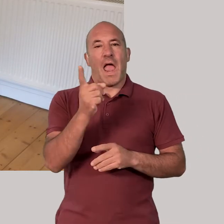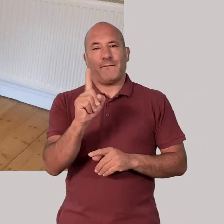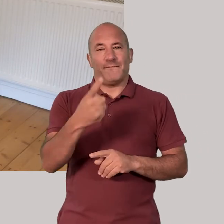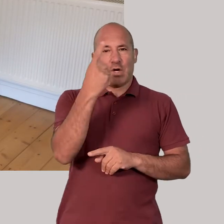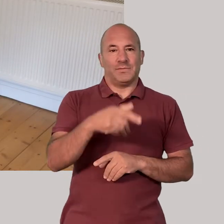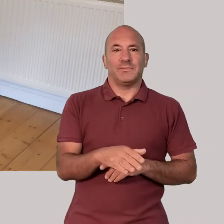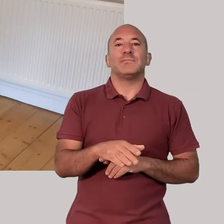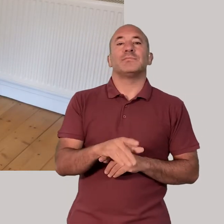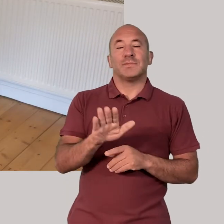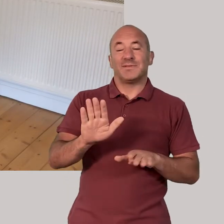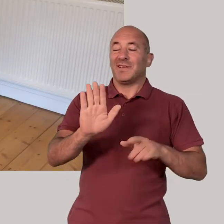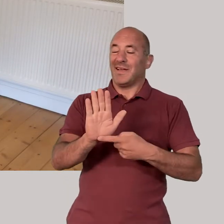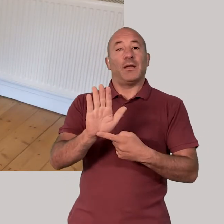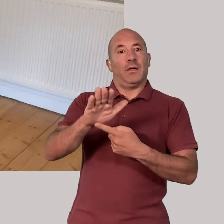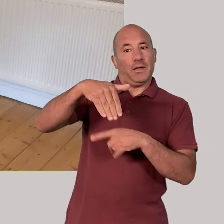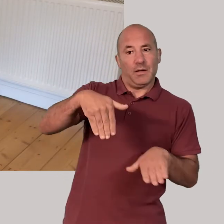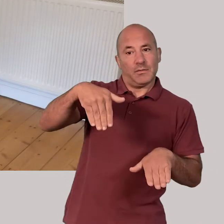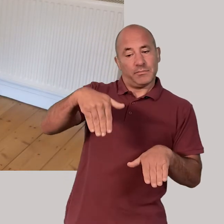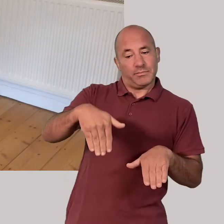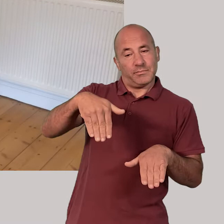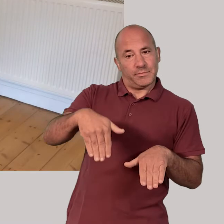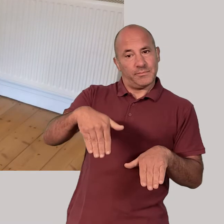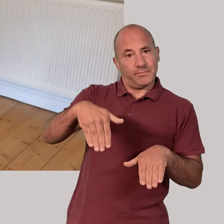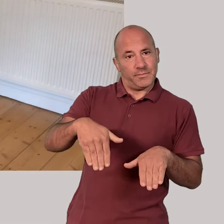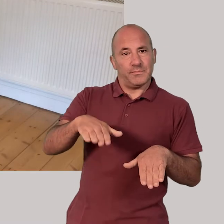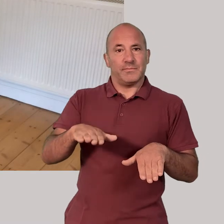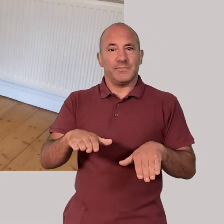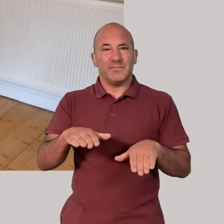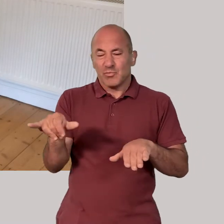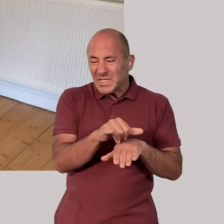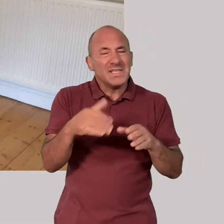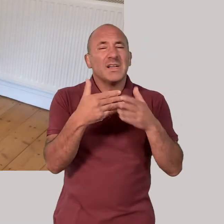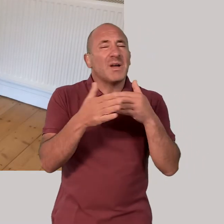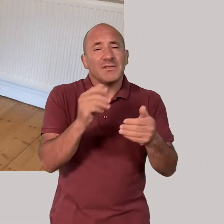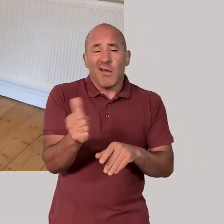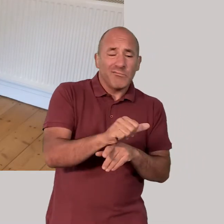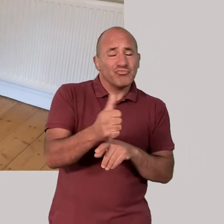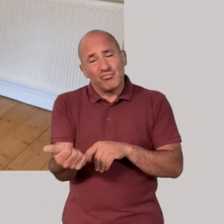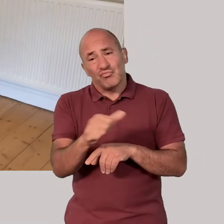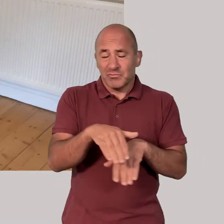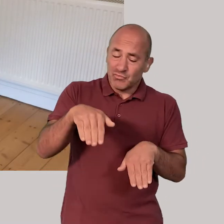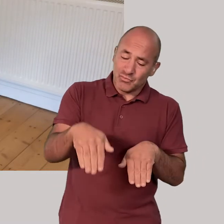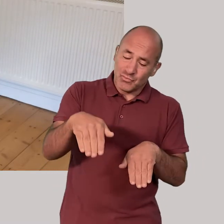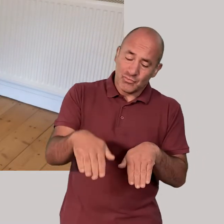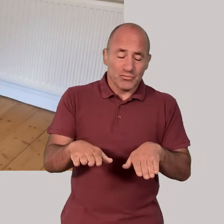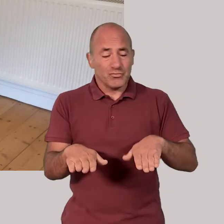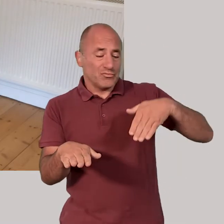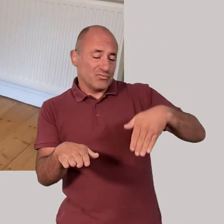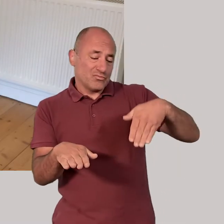And then with the first foot, can you tap on the ball of your foot again? It doesn't matter which leg you're using, which foot.